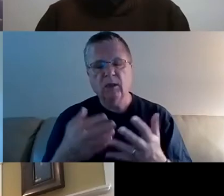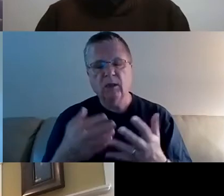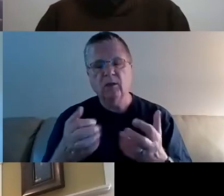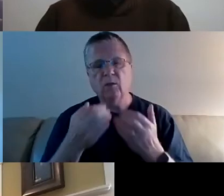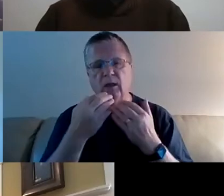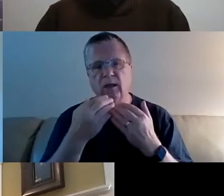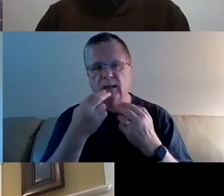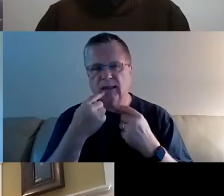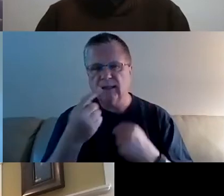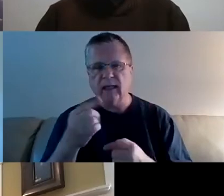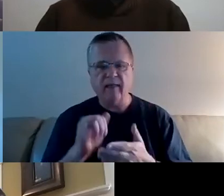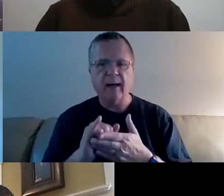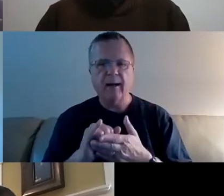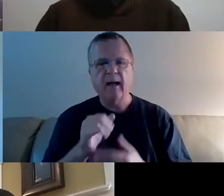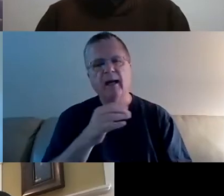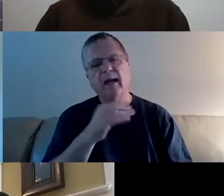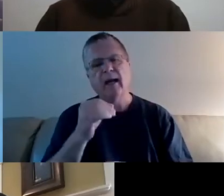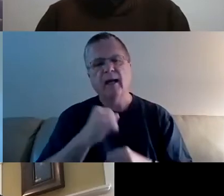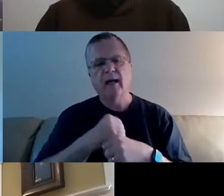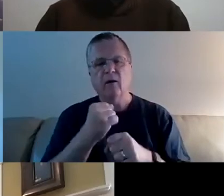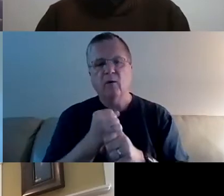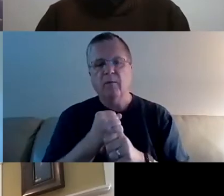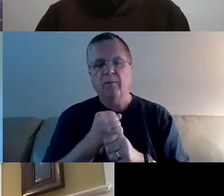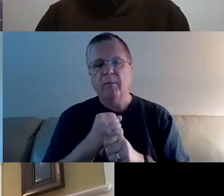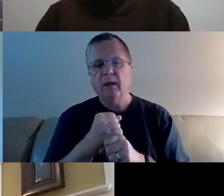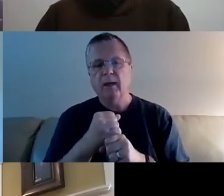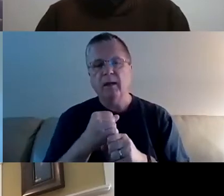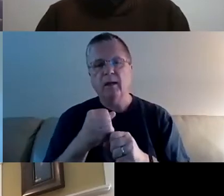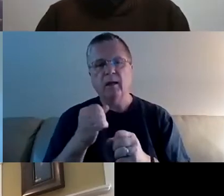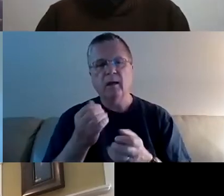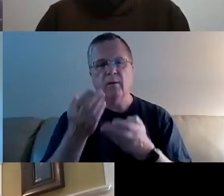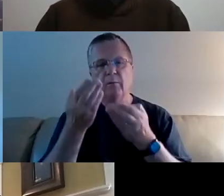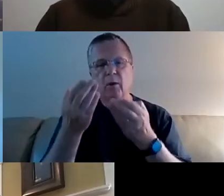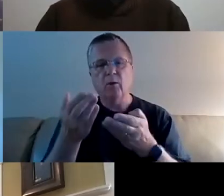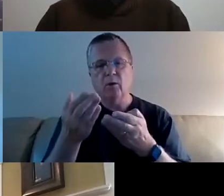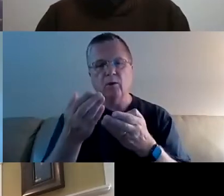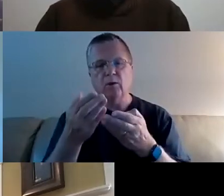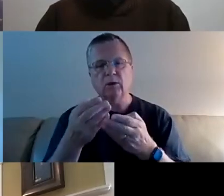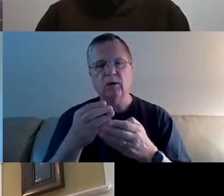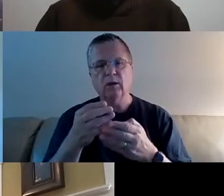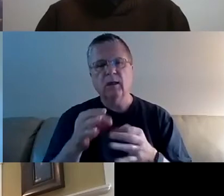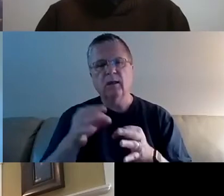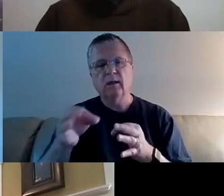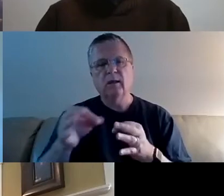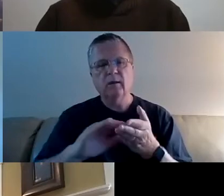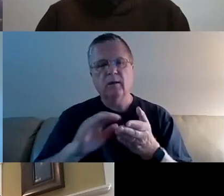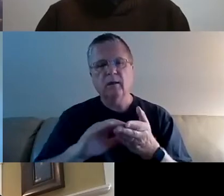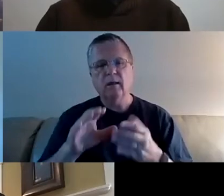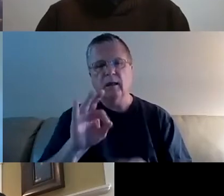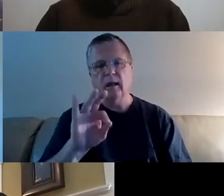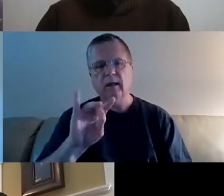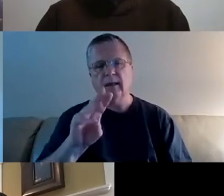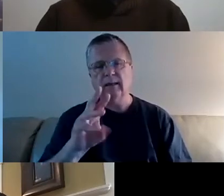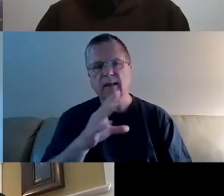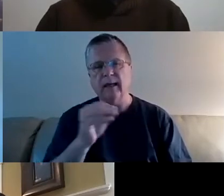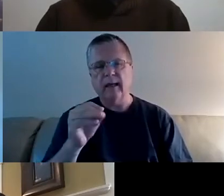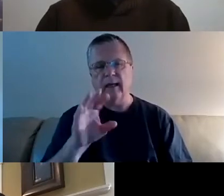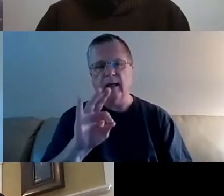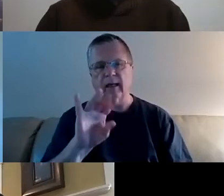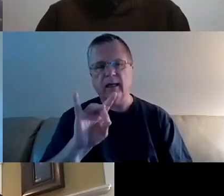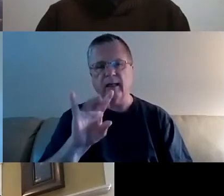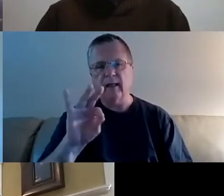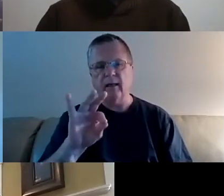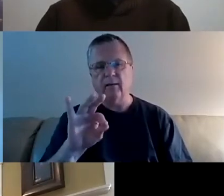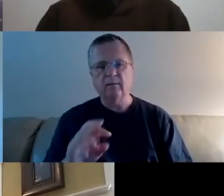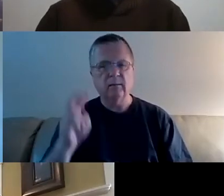that. And then I'll make a motion to waive rule 8 for bill 986 and 989.